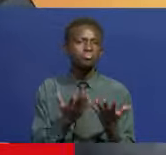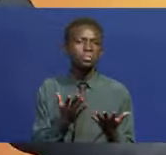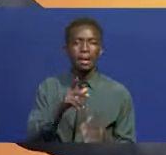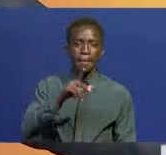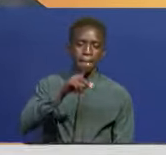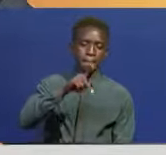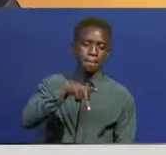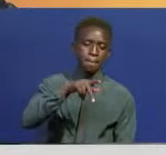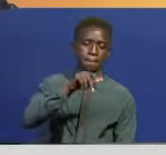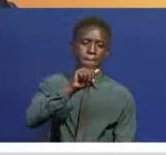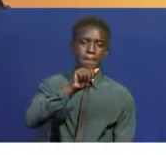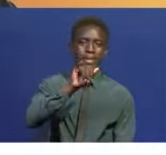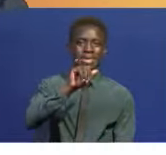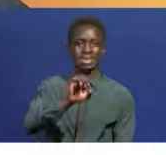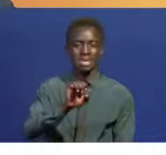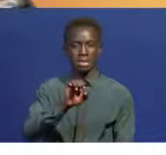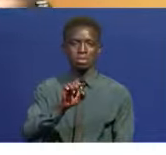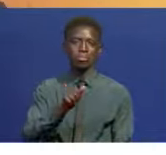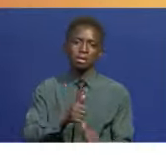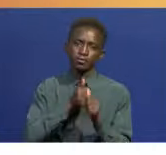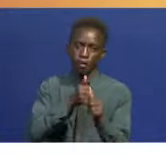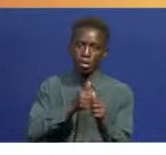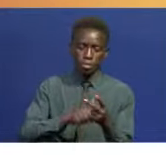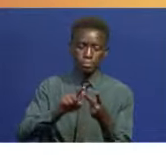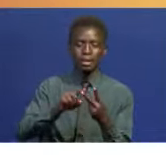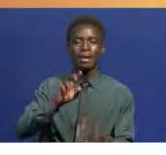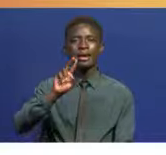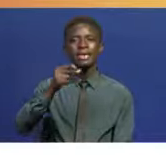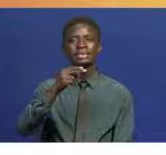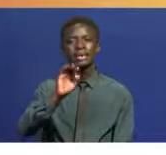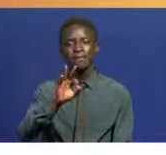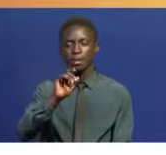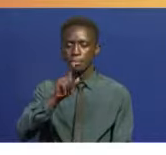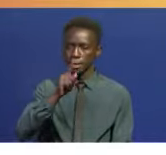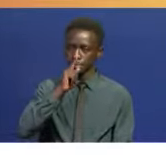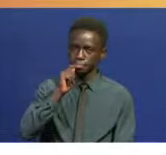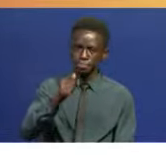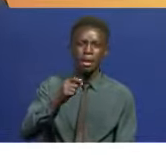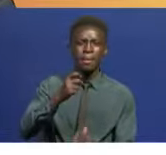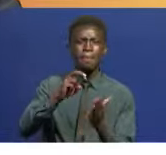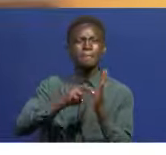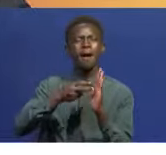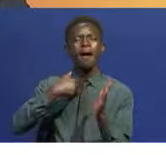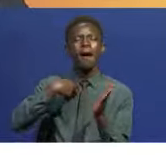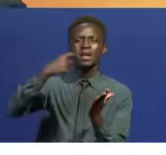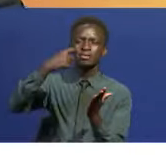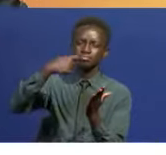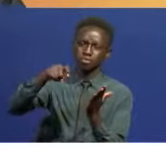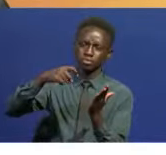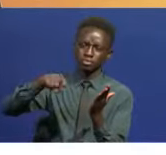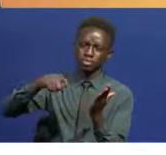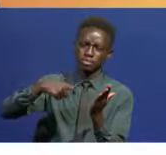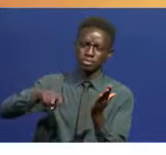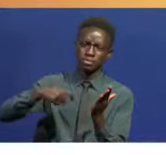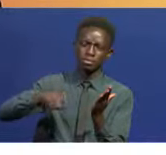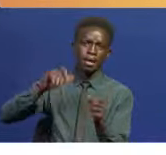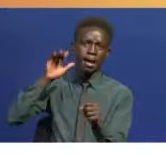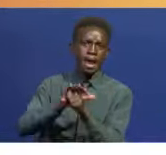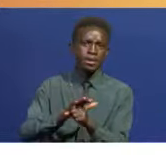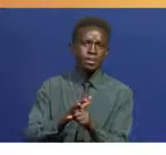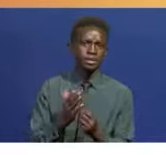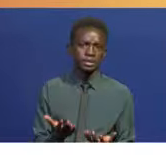NHIF. But there are quite a number of deductions where we are both contributing.